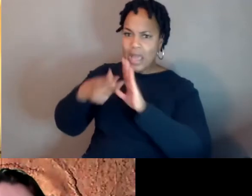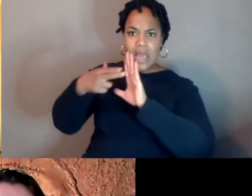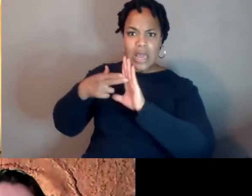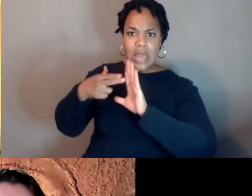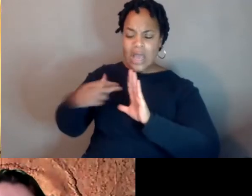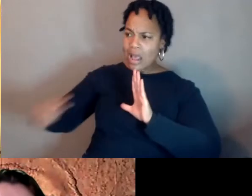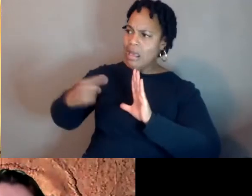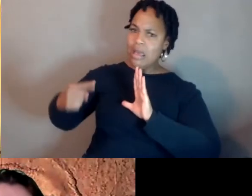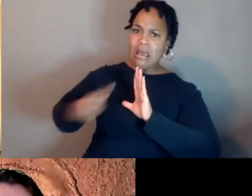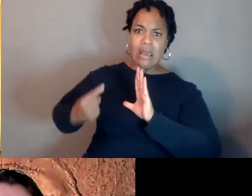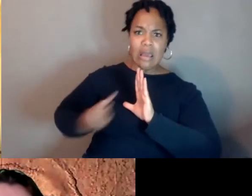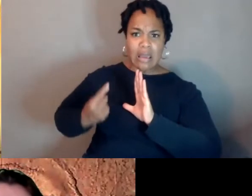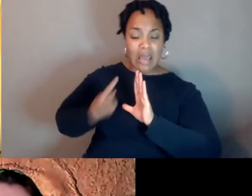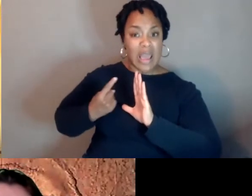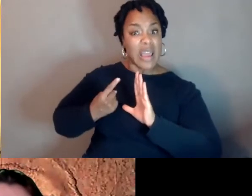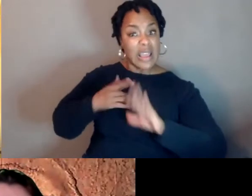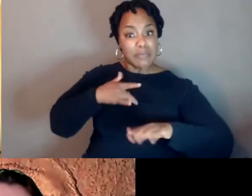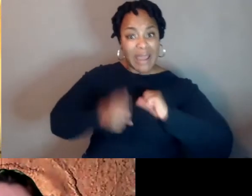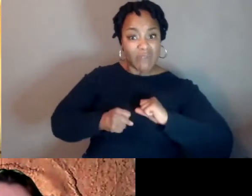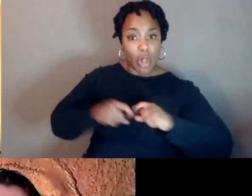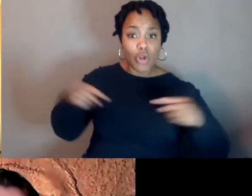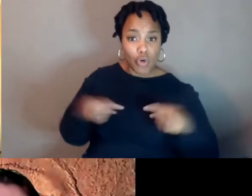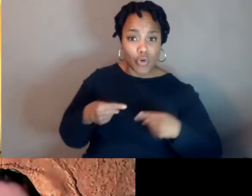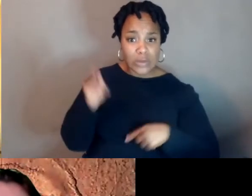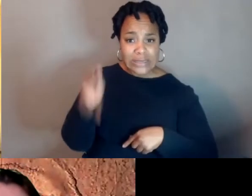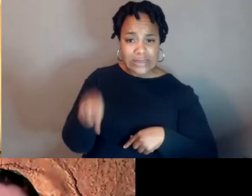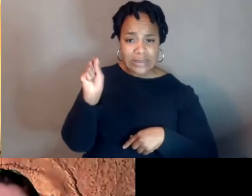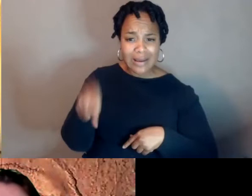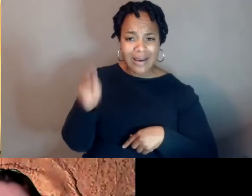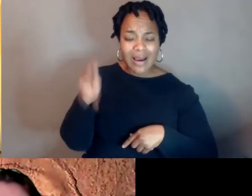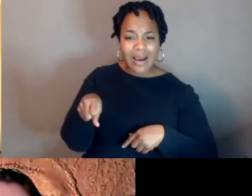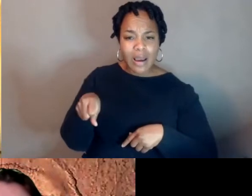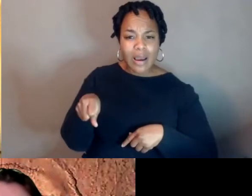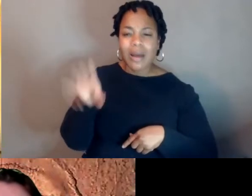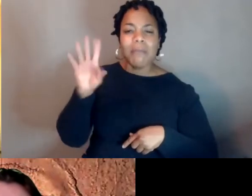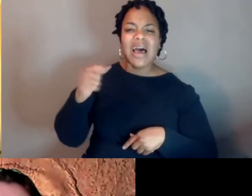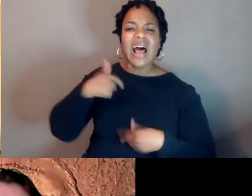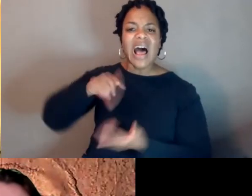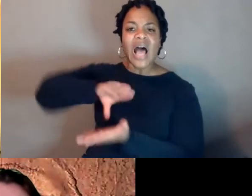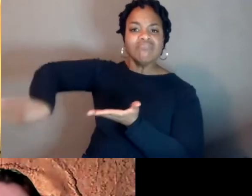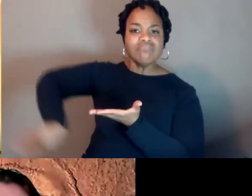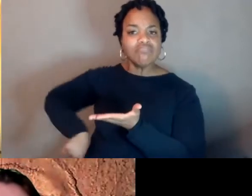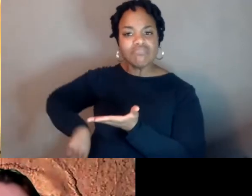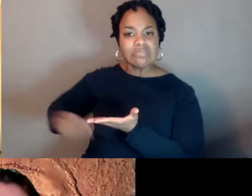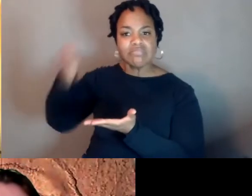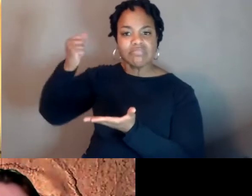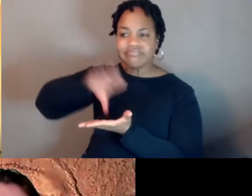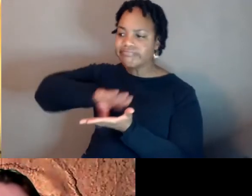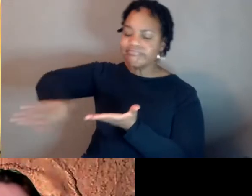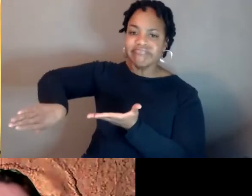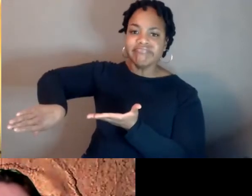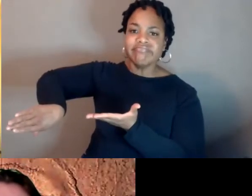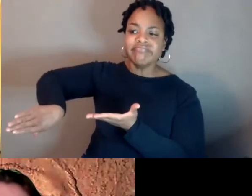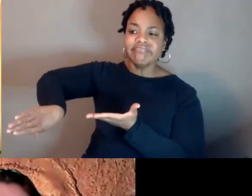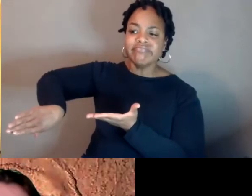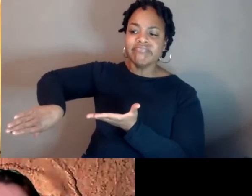is painful. It hurts. But I bypass that immediately and try to figure out, what am